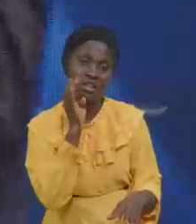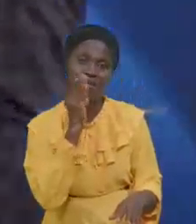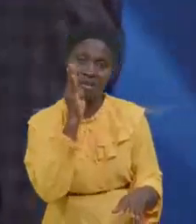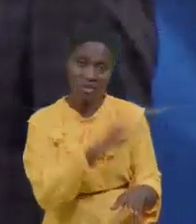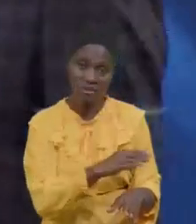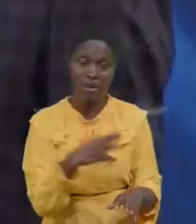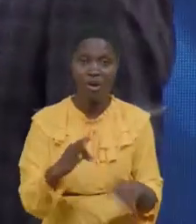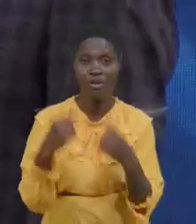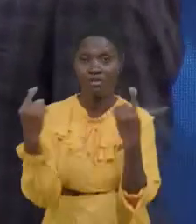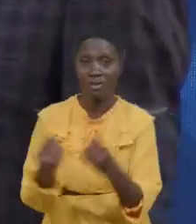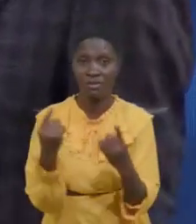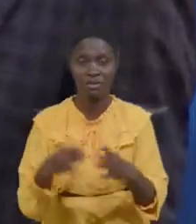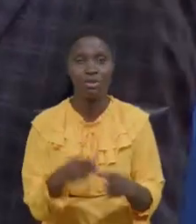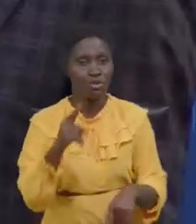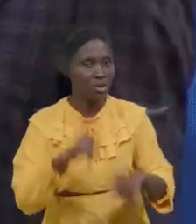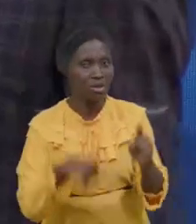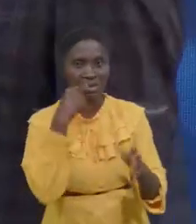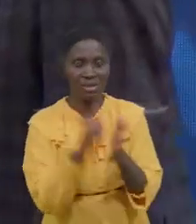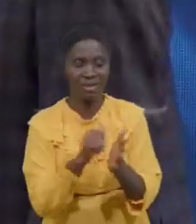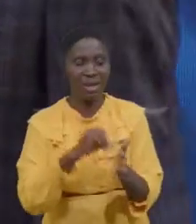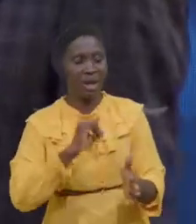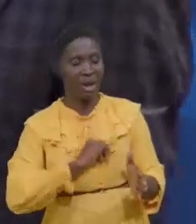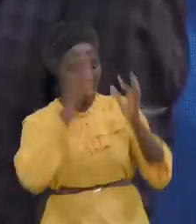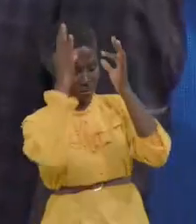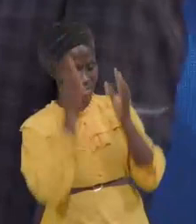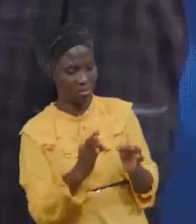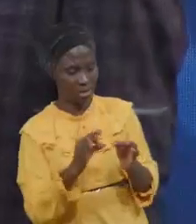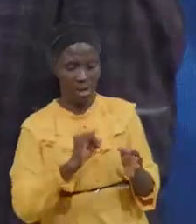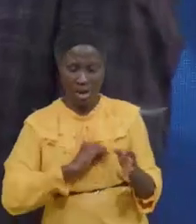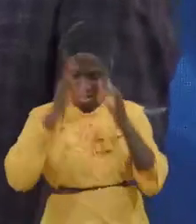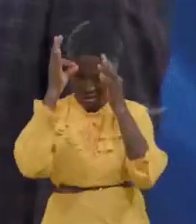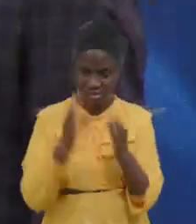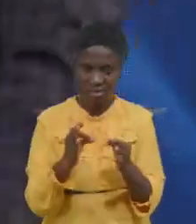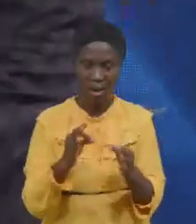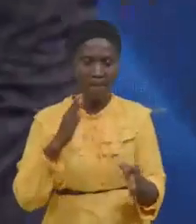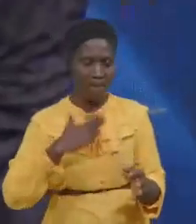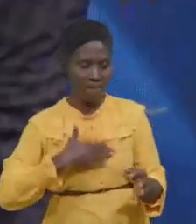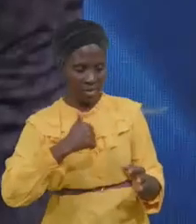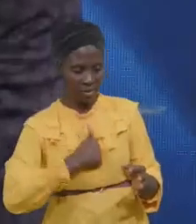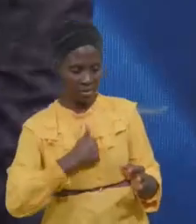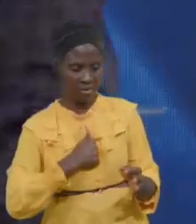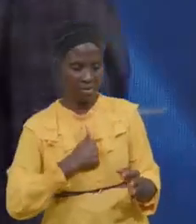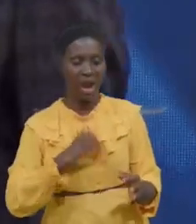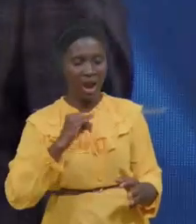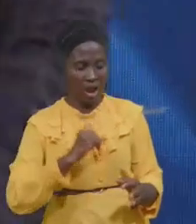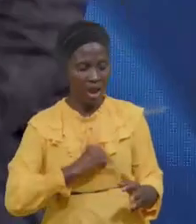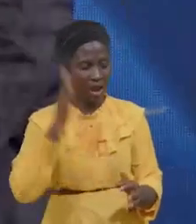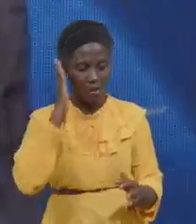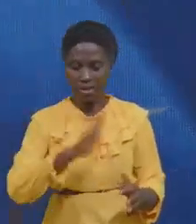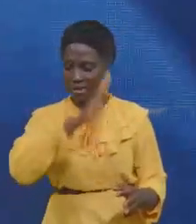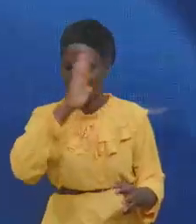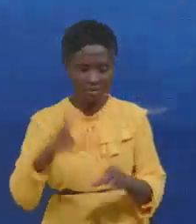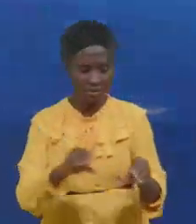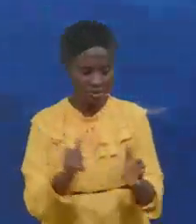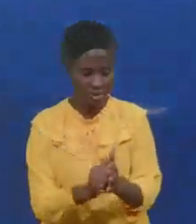cannot say, I vow, I resolve, I decide by myself, I will never do